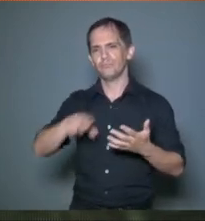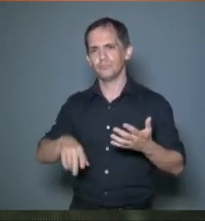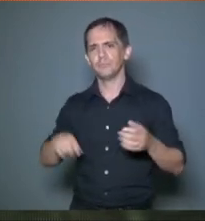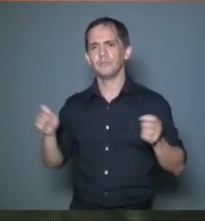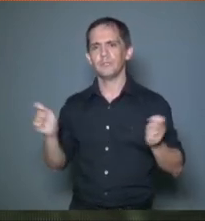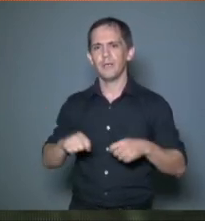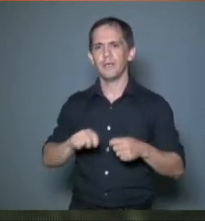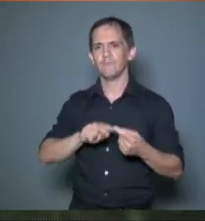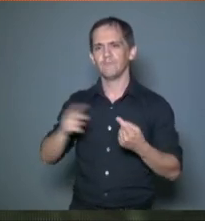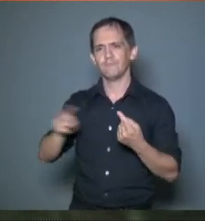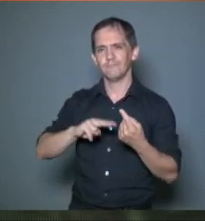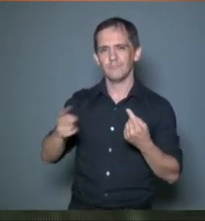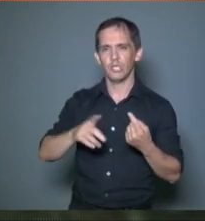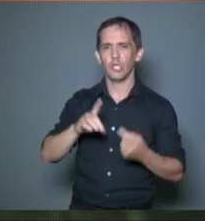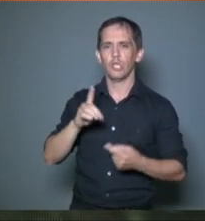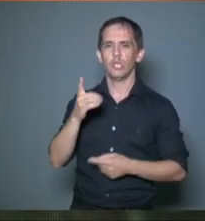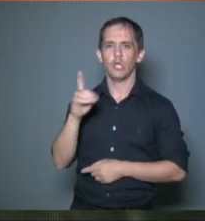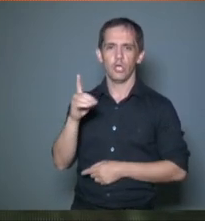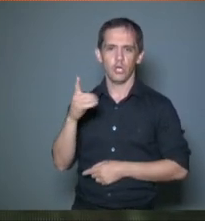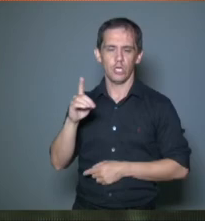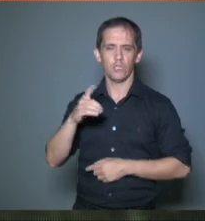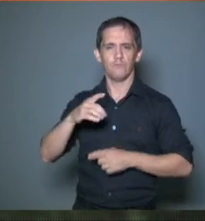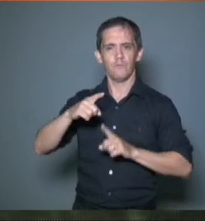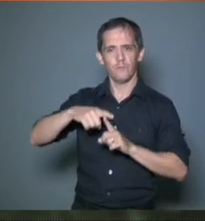And there is an array of debts in dollars.